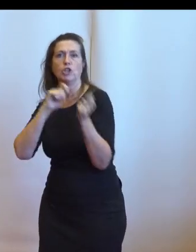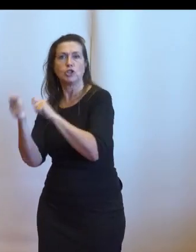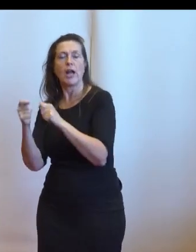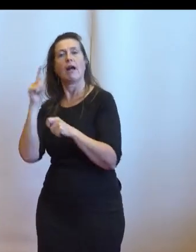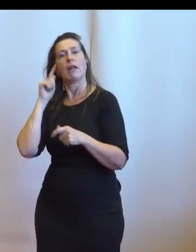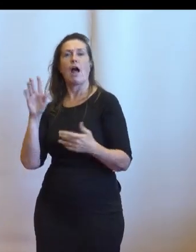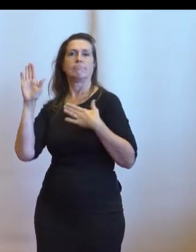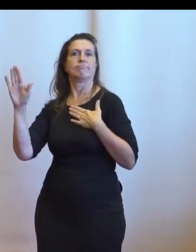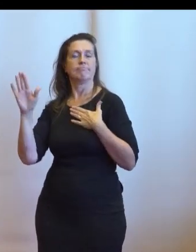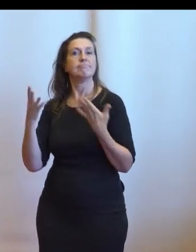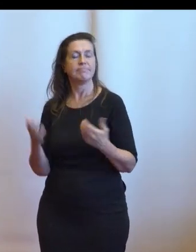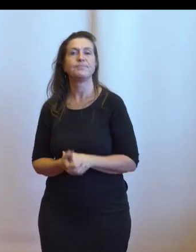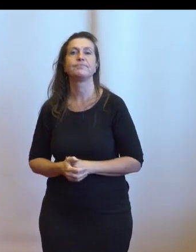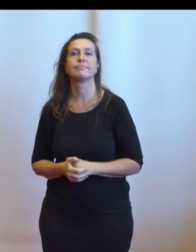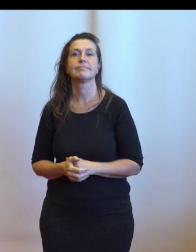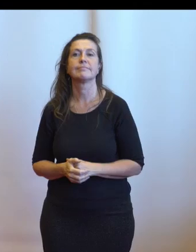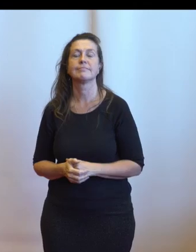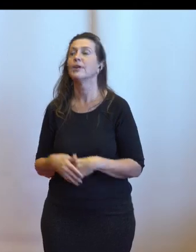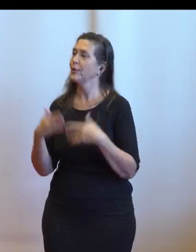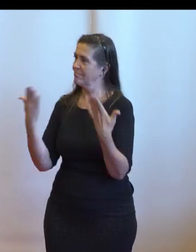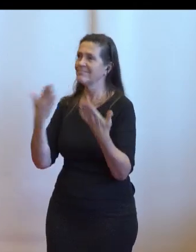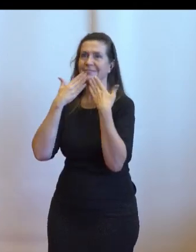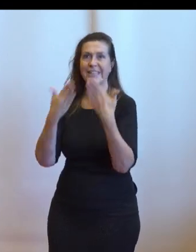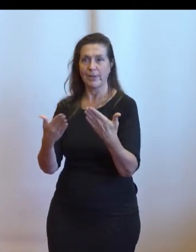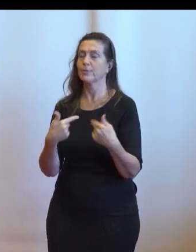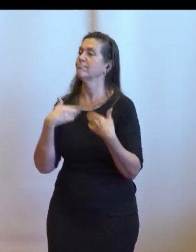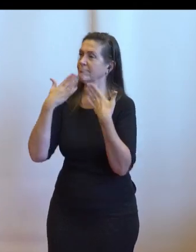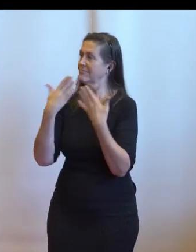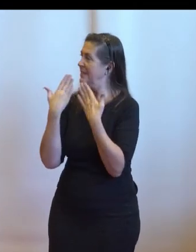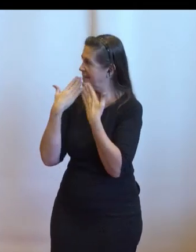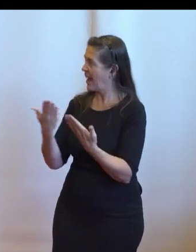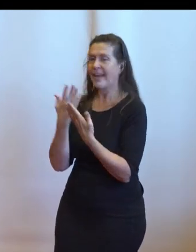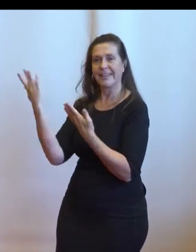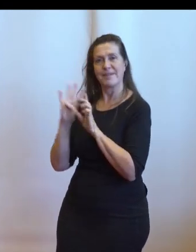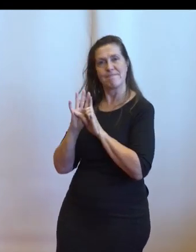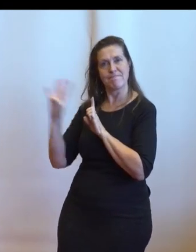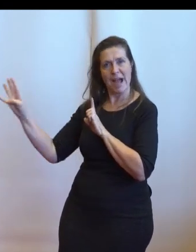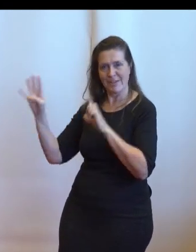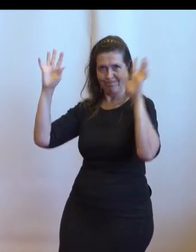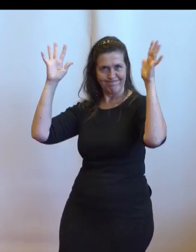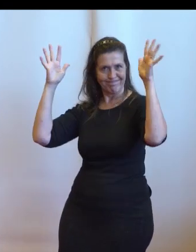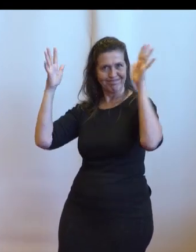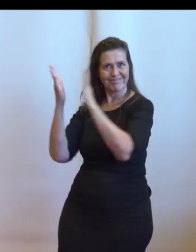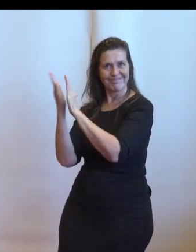Okay, thank you. Everyone, please join me in thanking the panelists for their